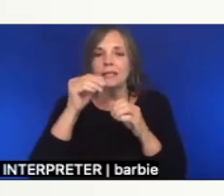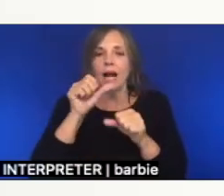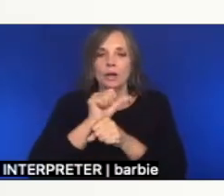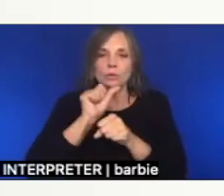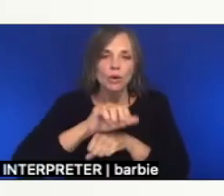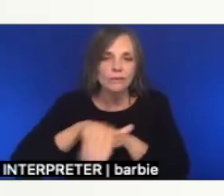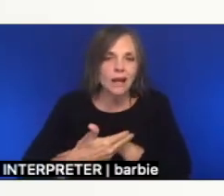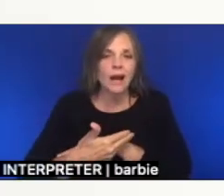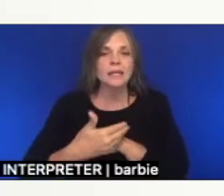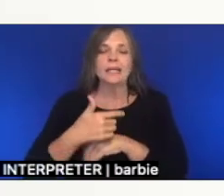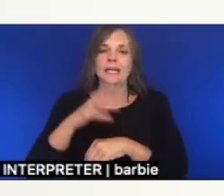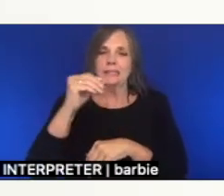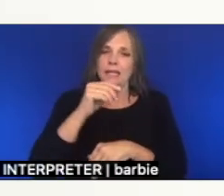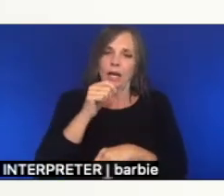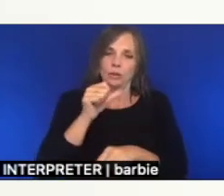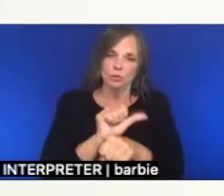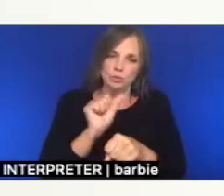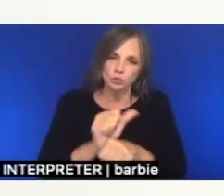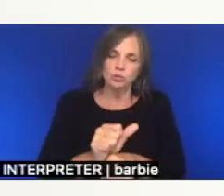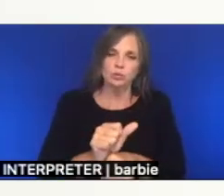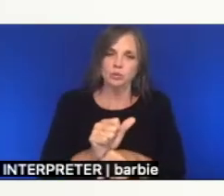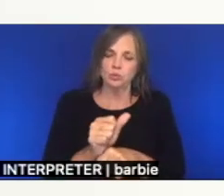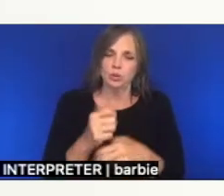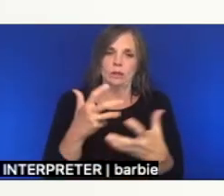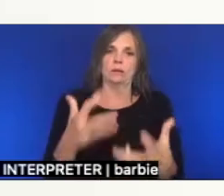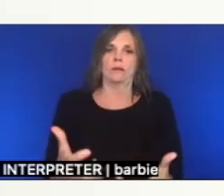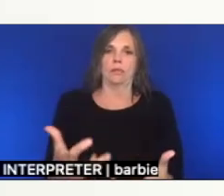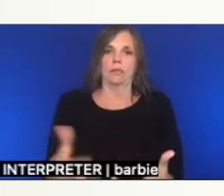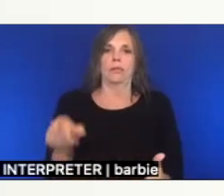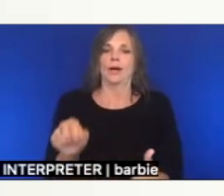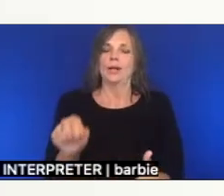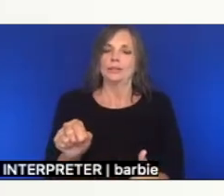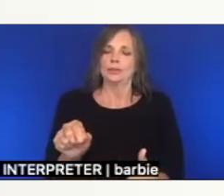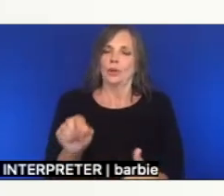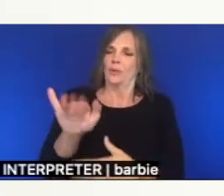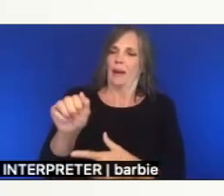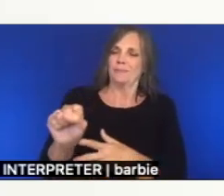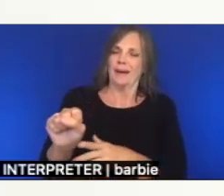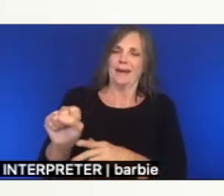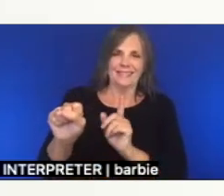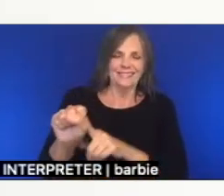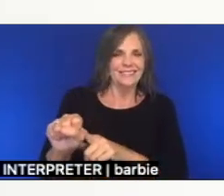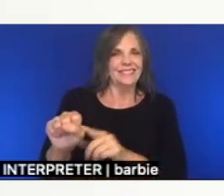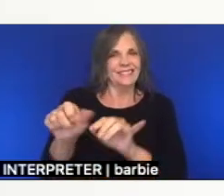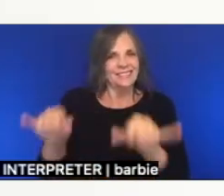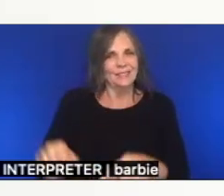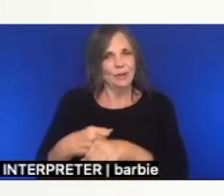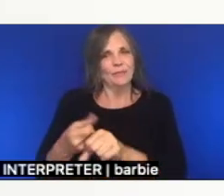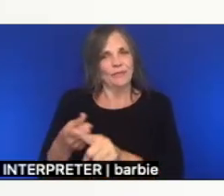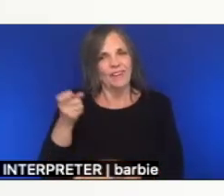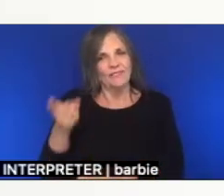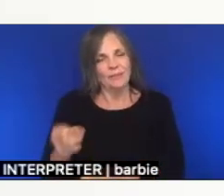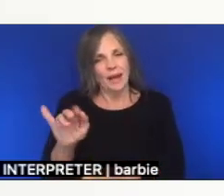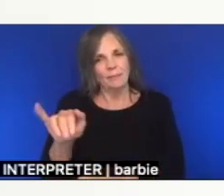need to go away from this bias, and we have the chance now, because now the systems are being created. Maybe it's a